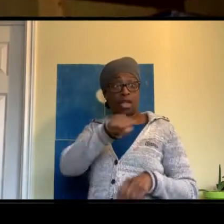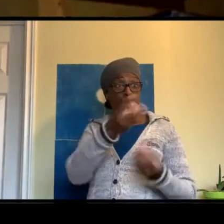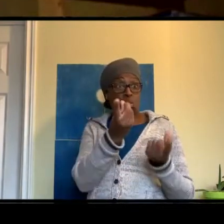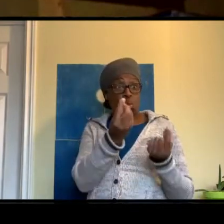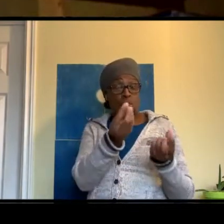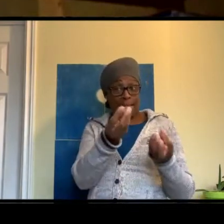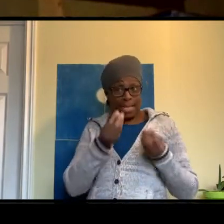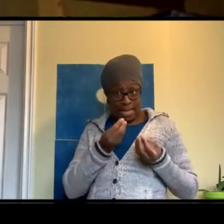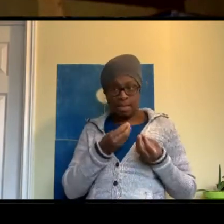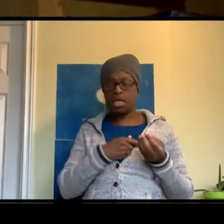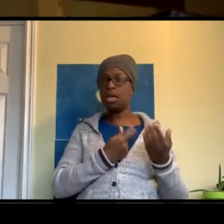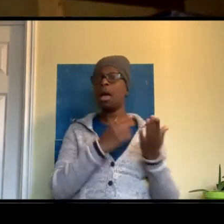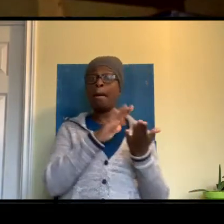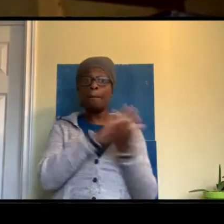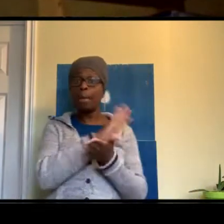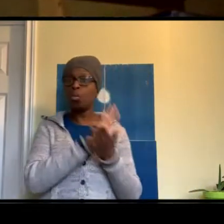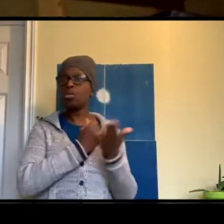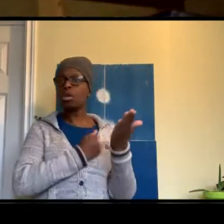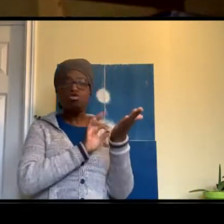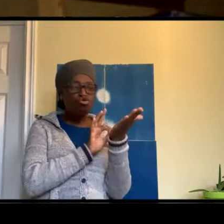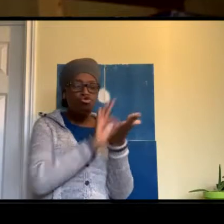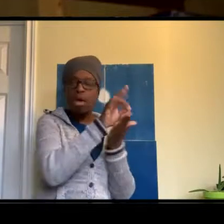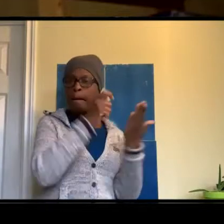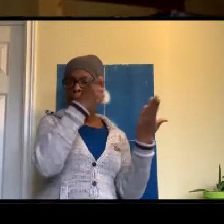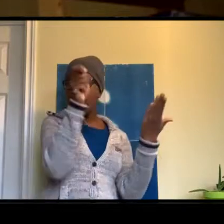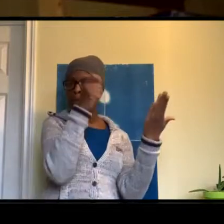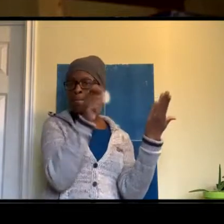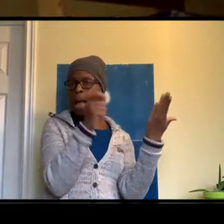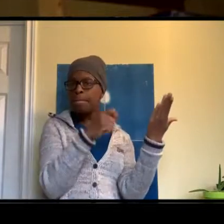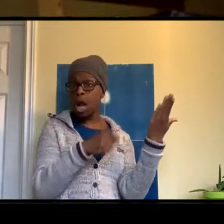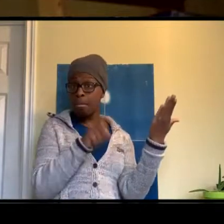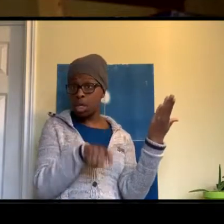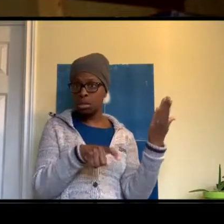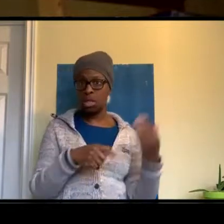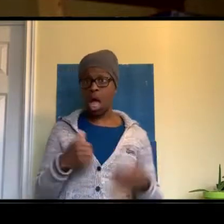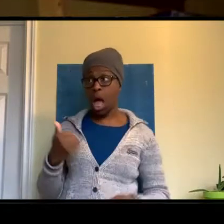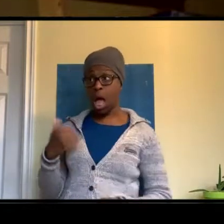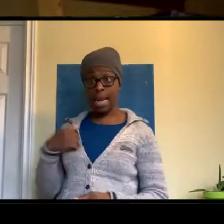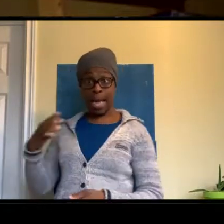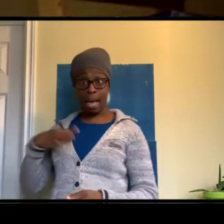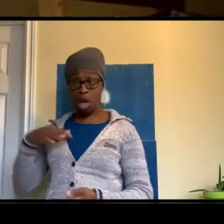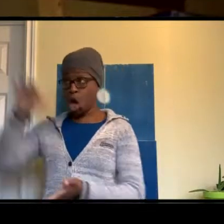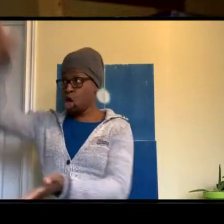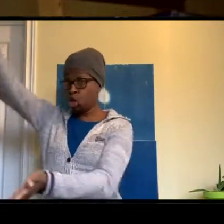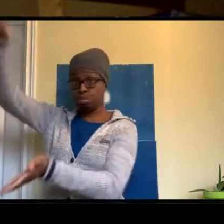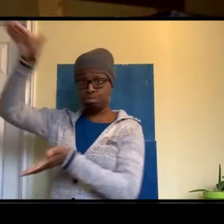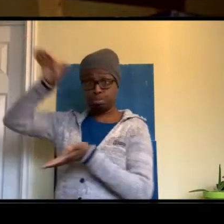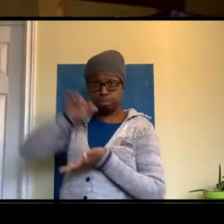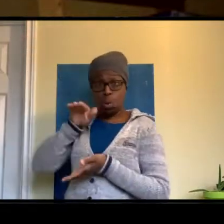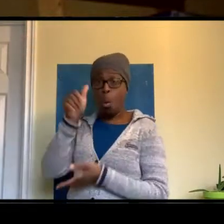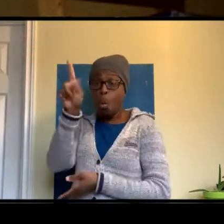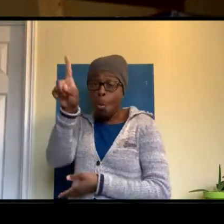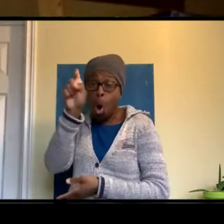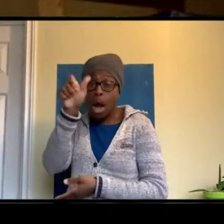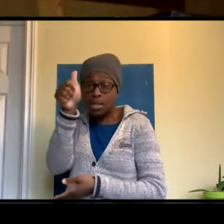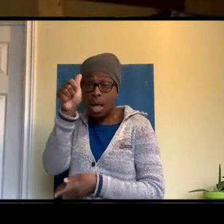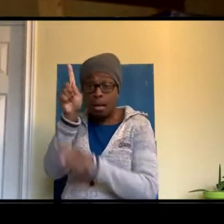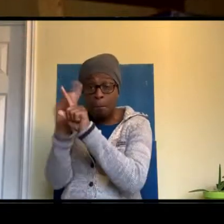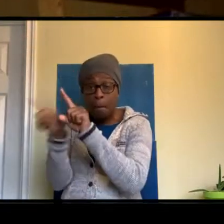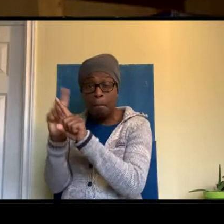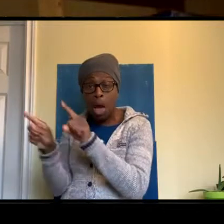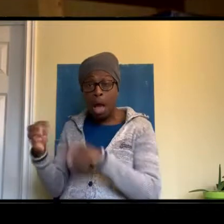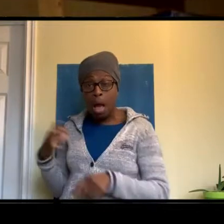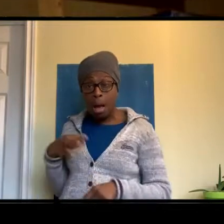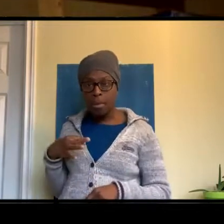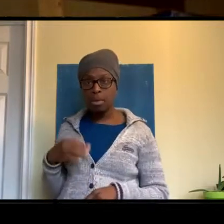applications. And no matter what you think about the project, whether it pulls your heartstrings, maybe you know